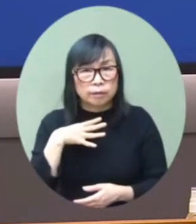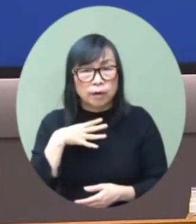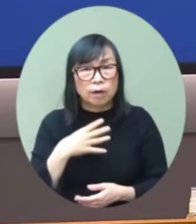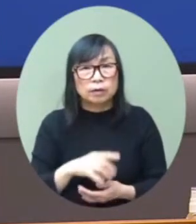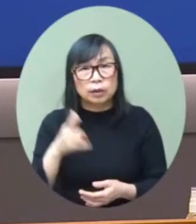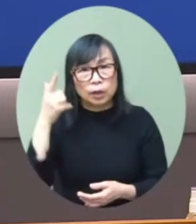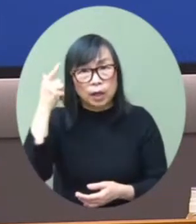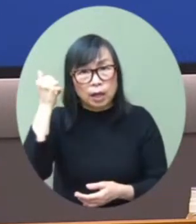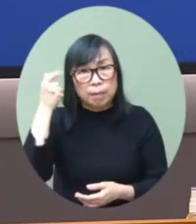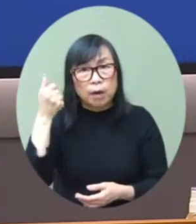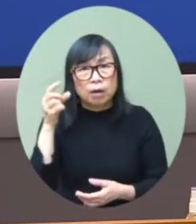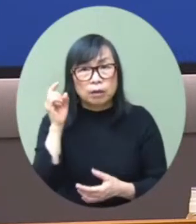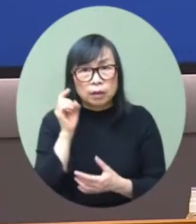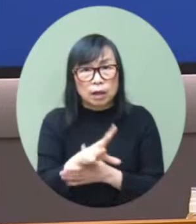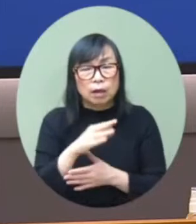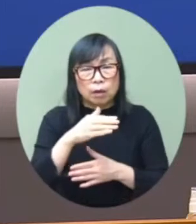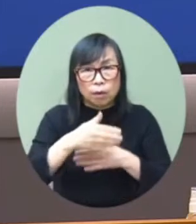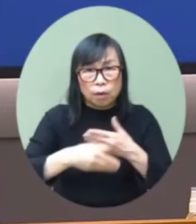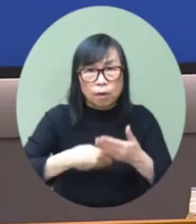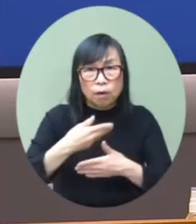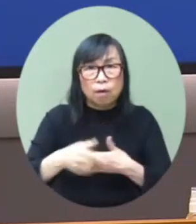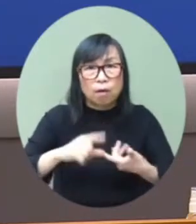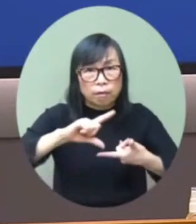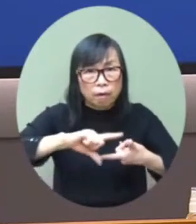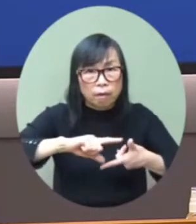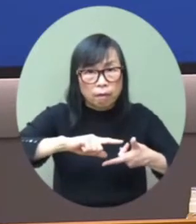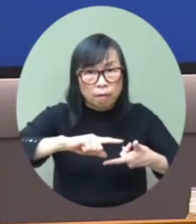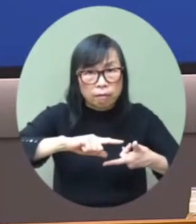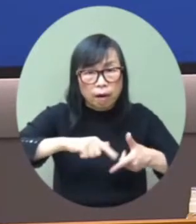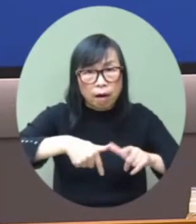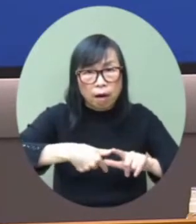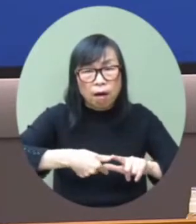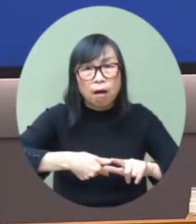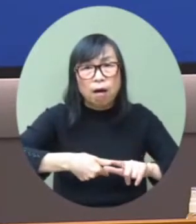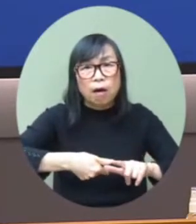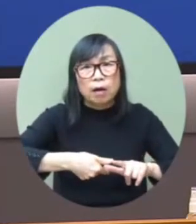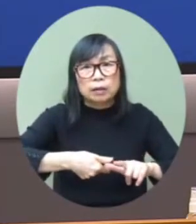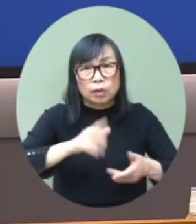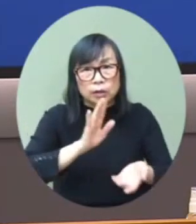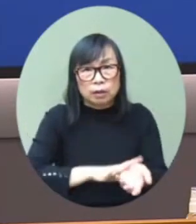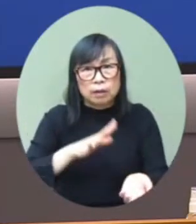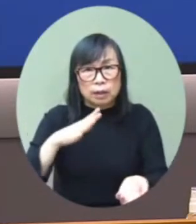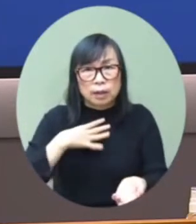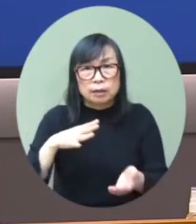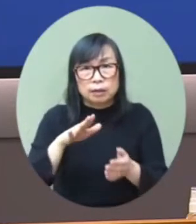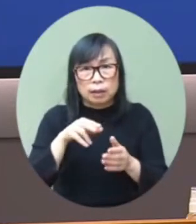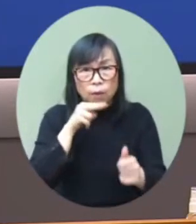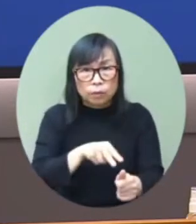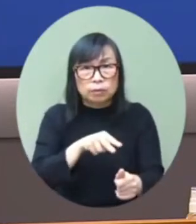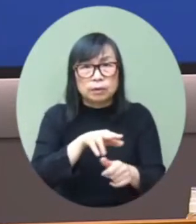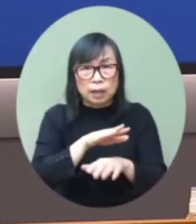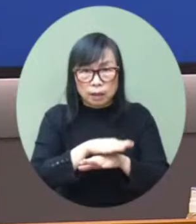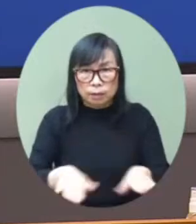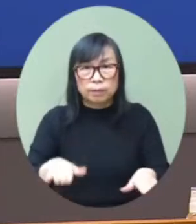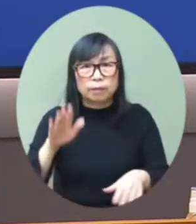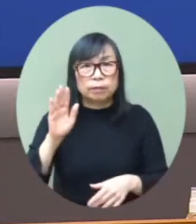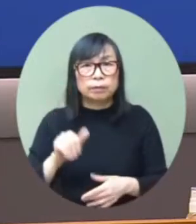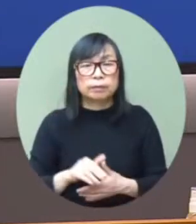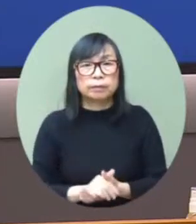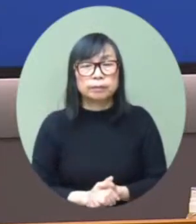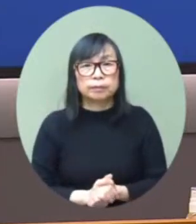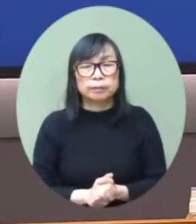gauge the latest situation, and so that we can adopt some means to stabilize